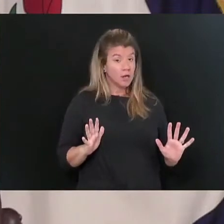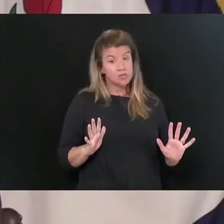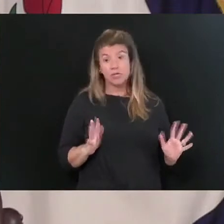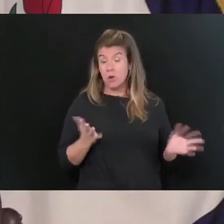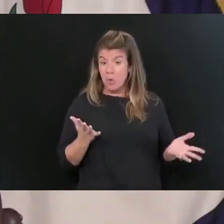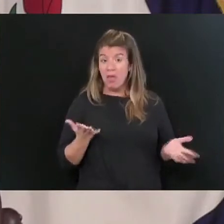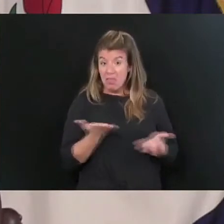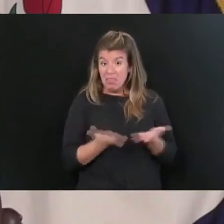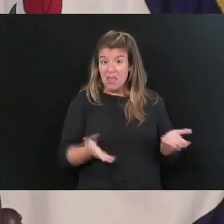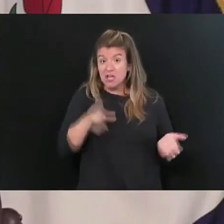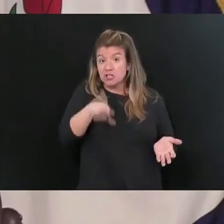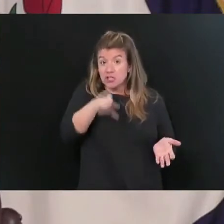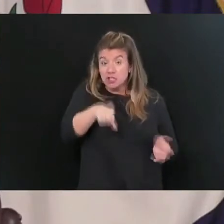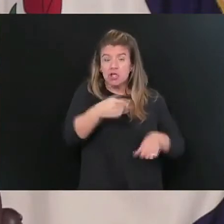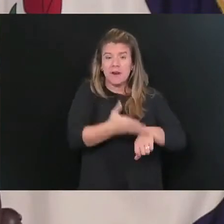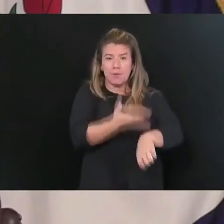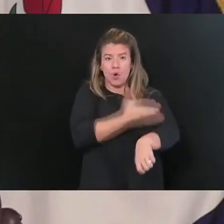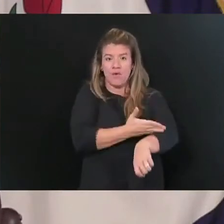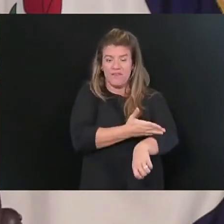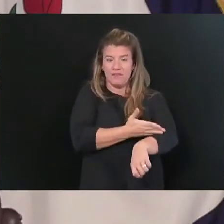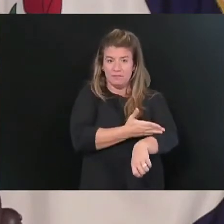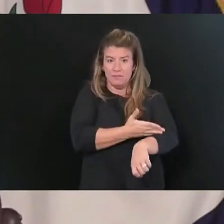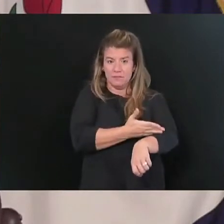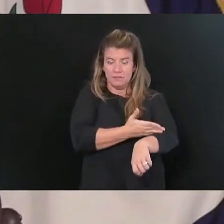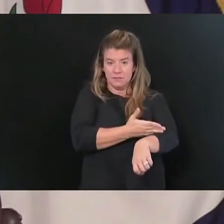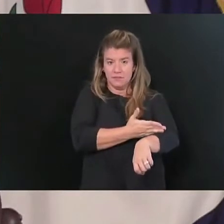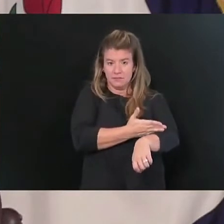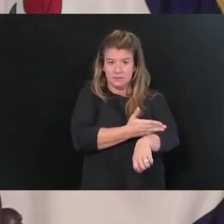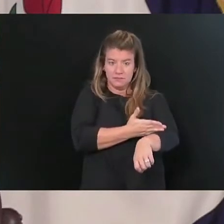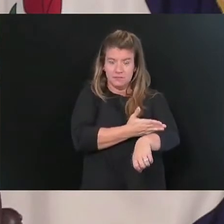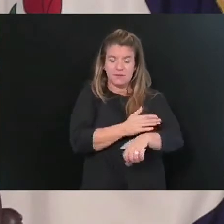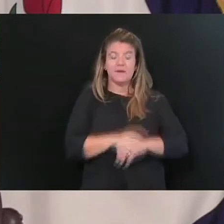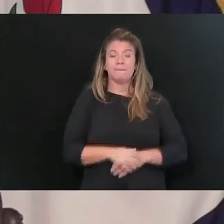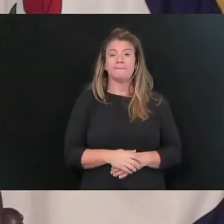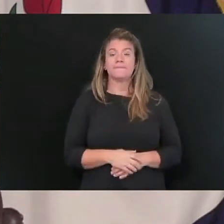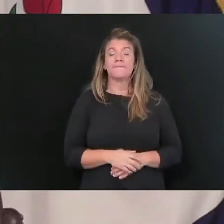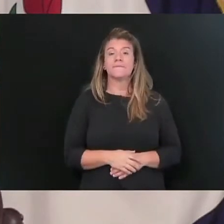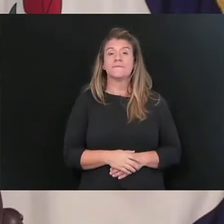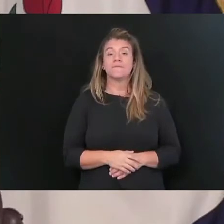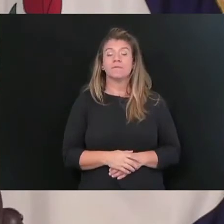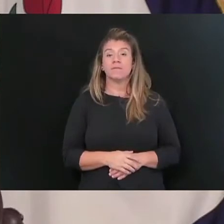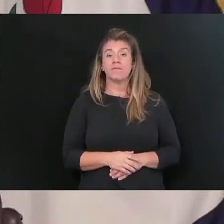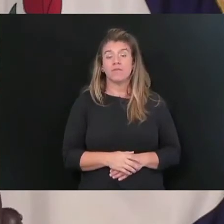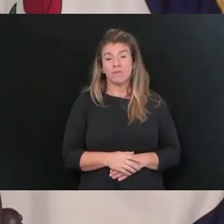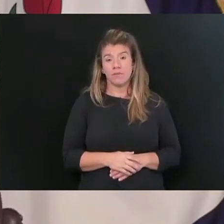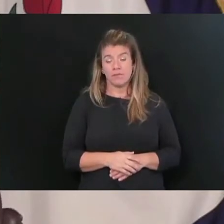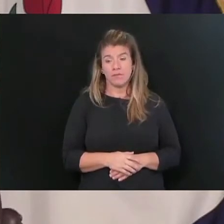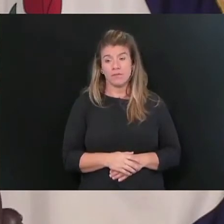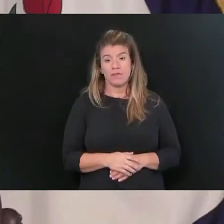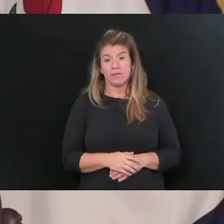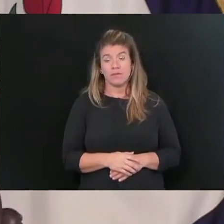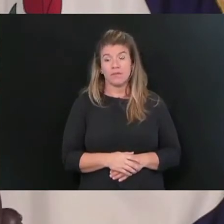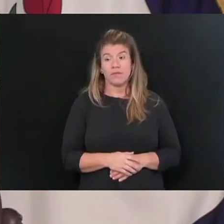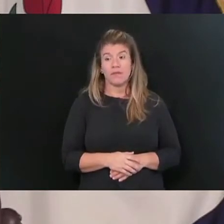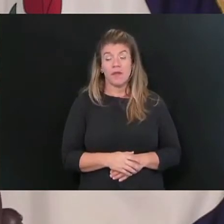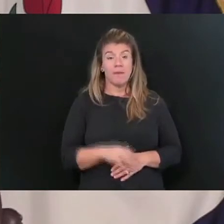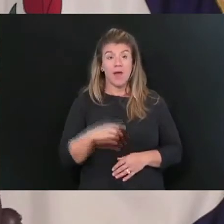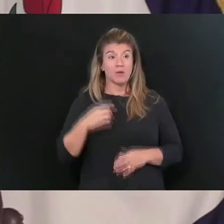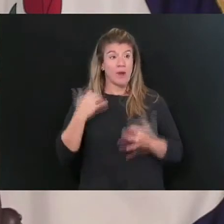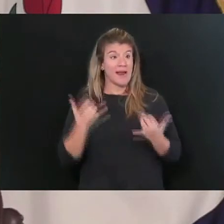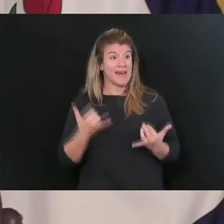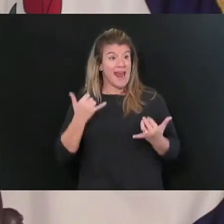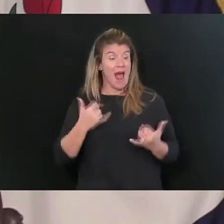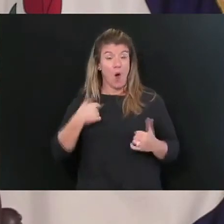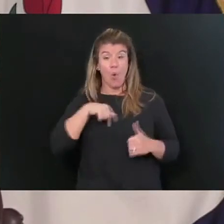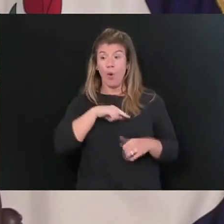should begin to make improvements on that account. On the other account, we're doing what everybody wants